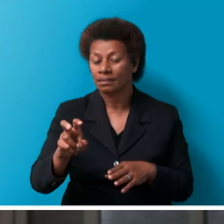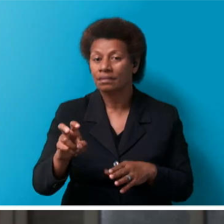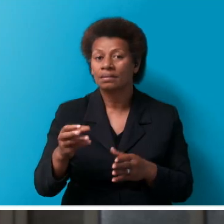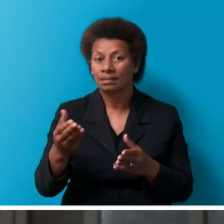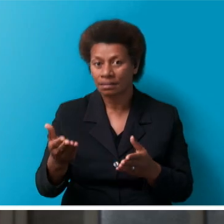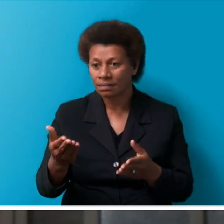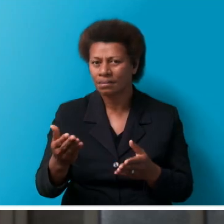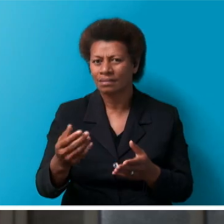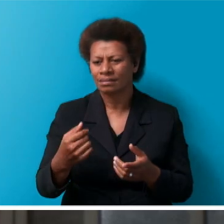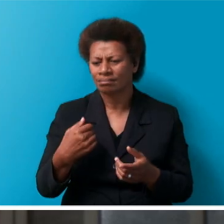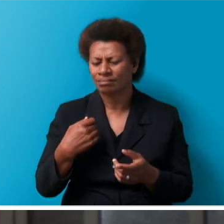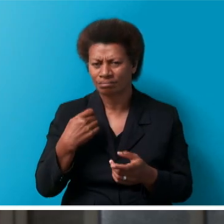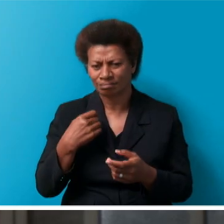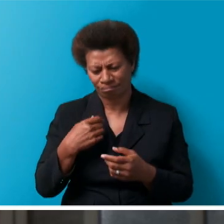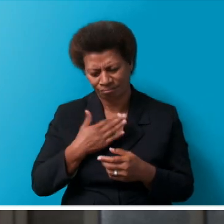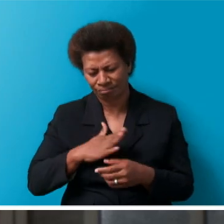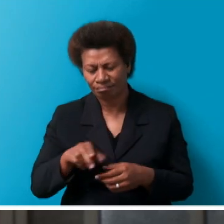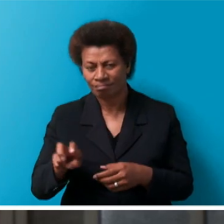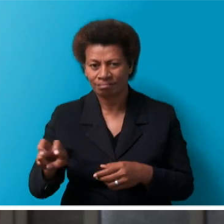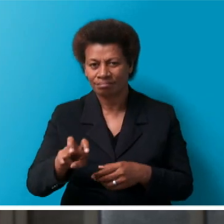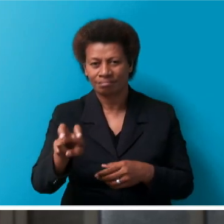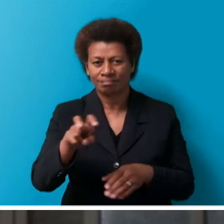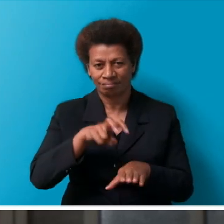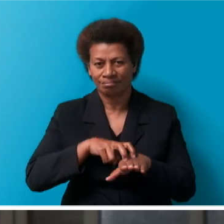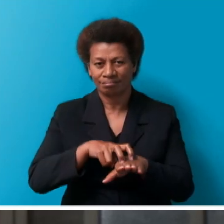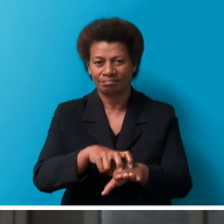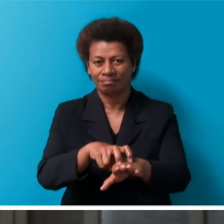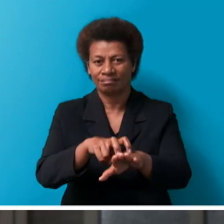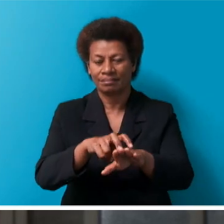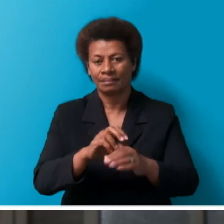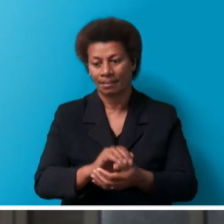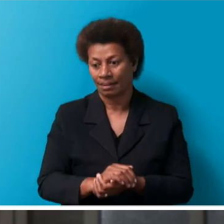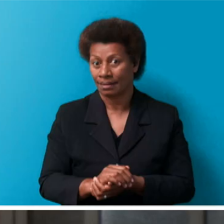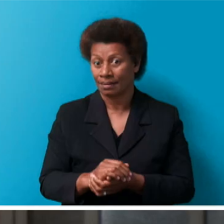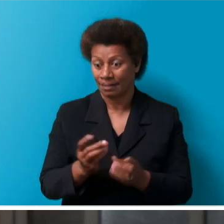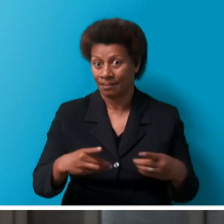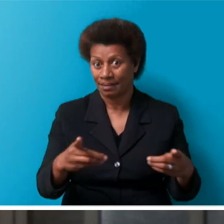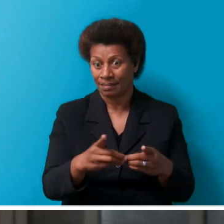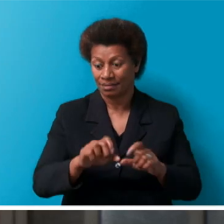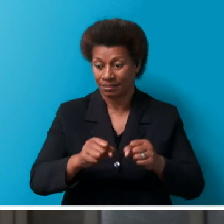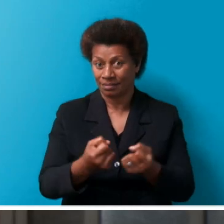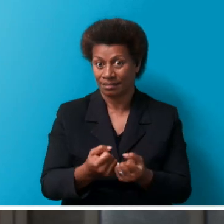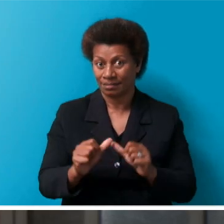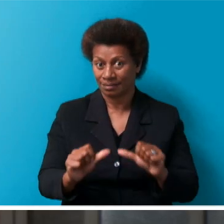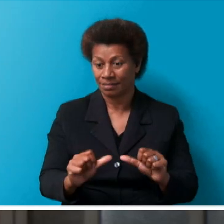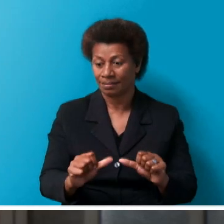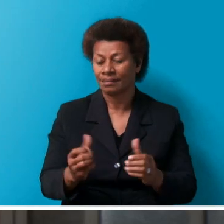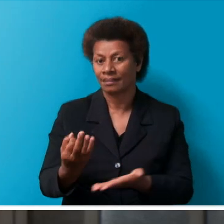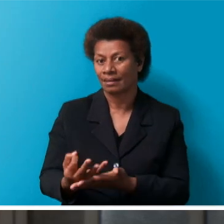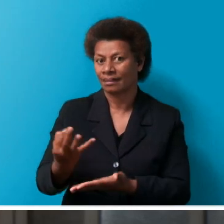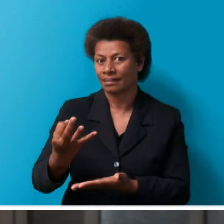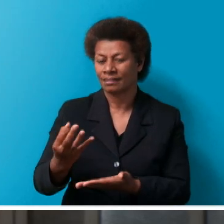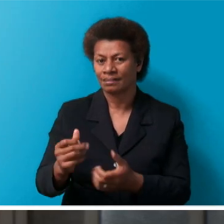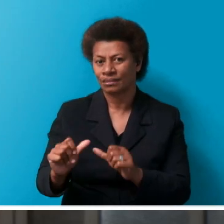the preferred mode of transport. The Department of Social Protection under the ministry continues to provide financial assistance to